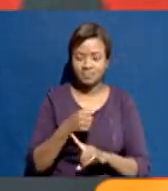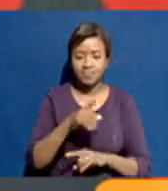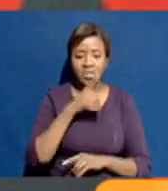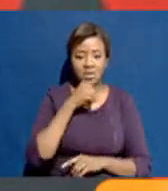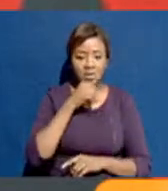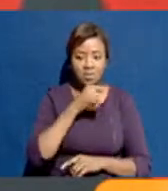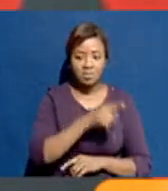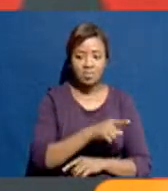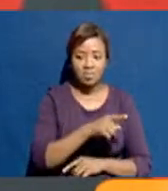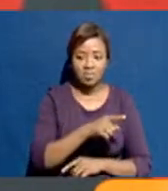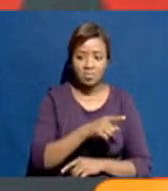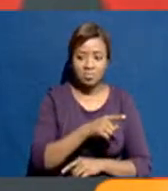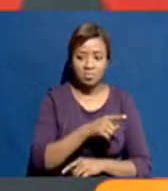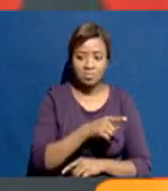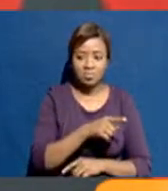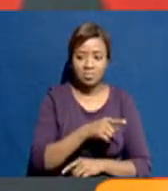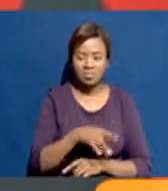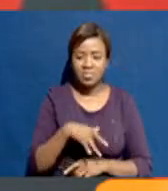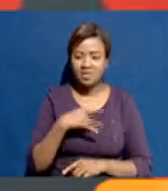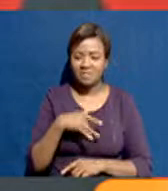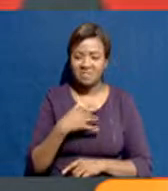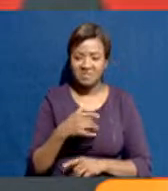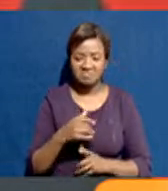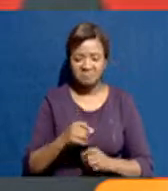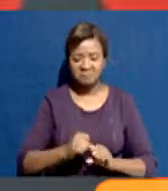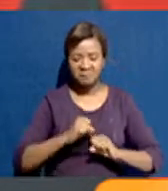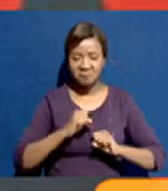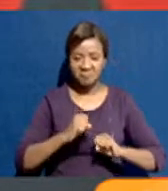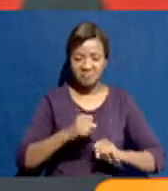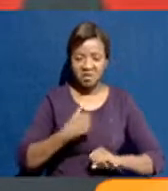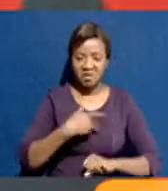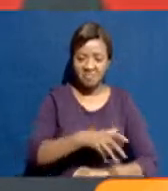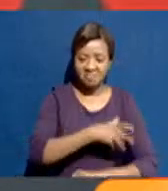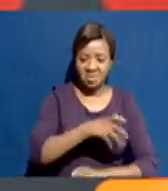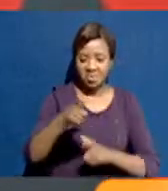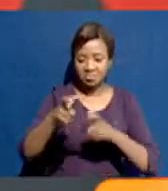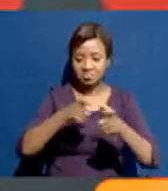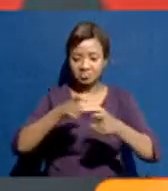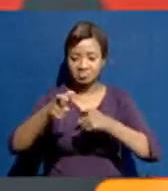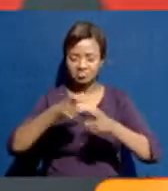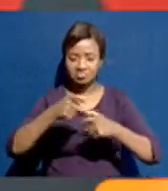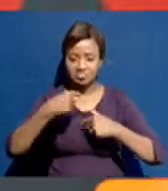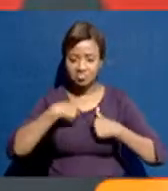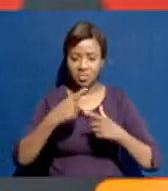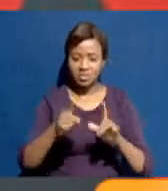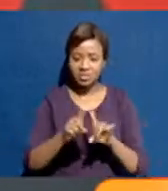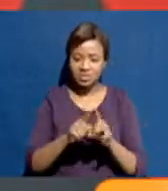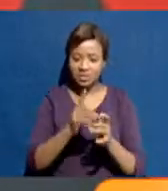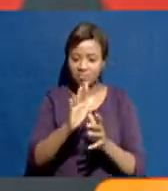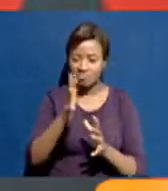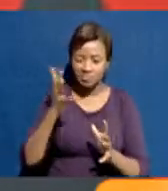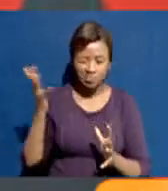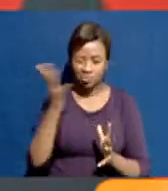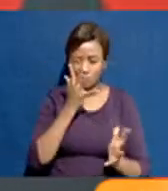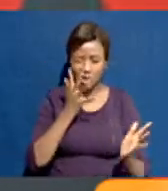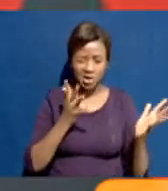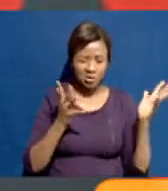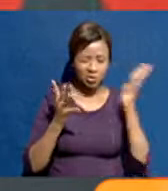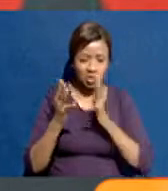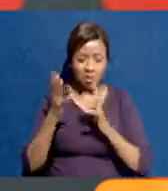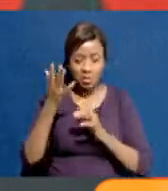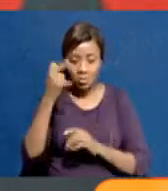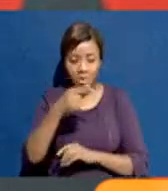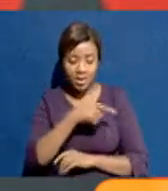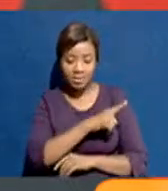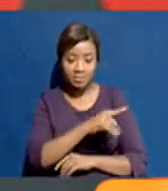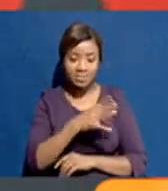boy, felt strong enough or has power enough over me to hit me, because he was also learning what he needs